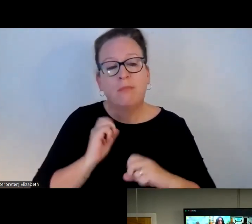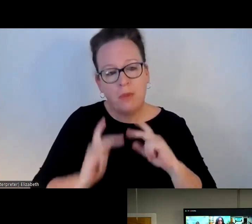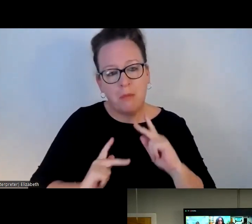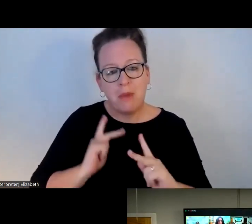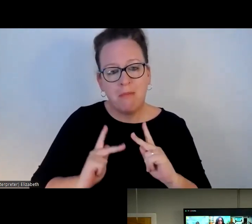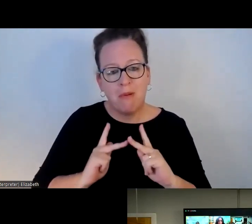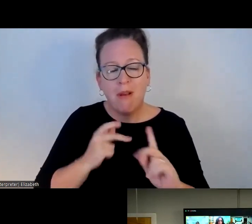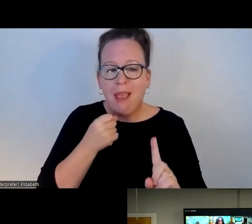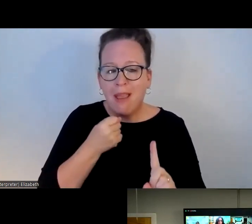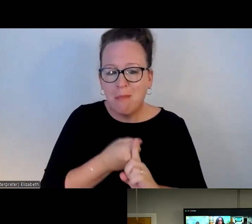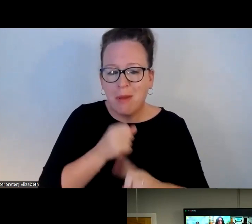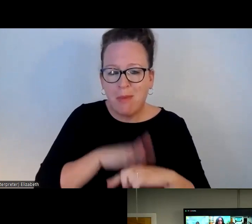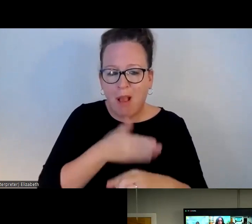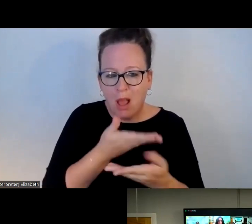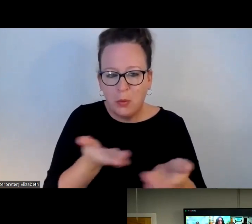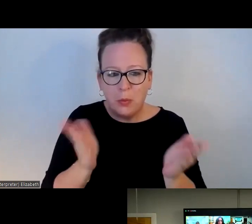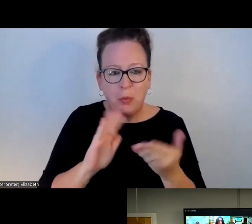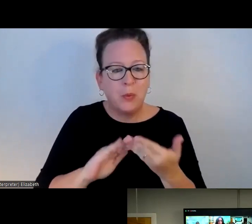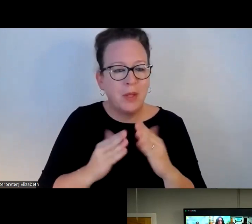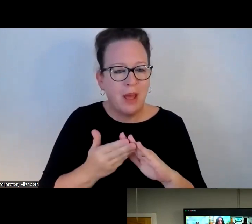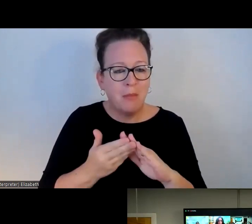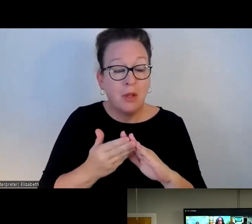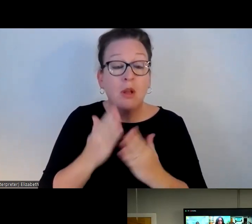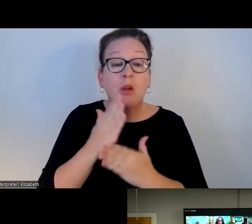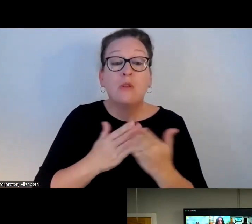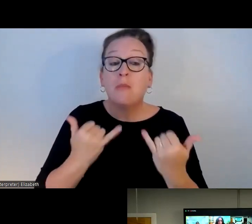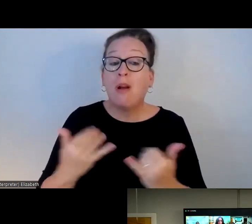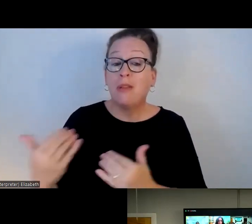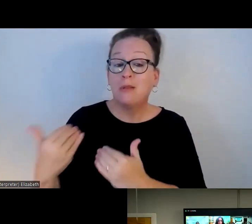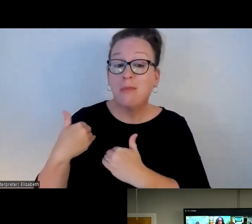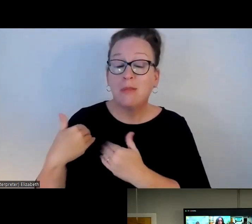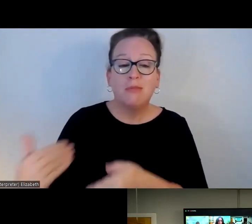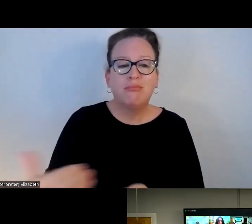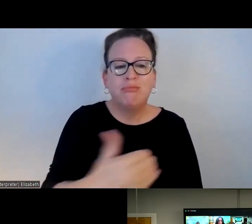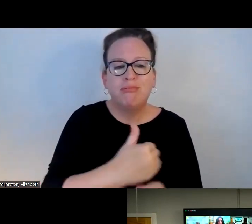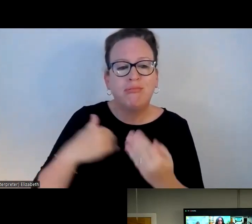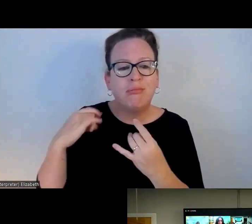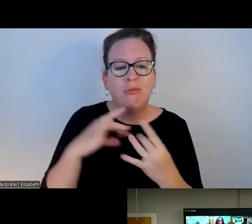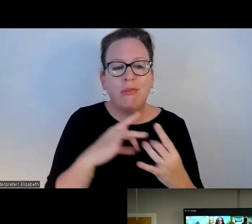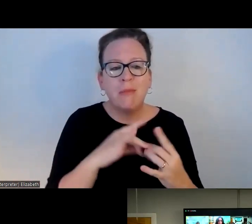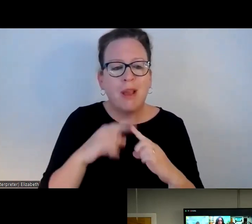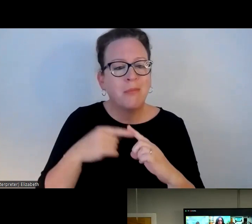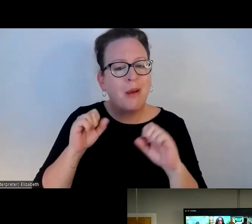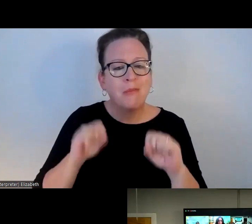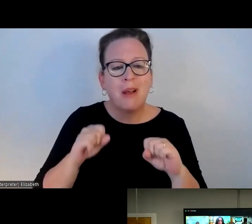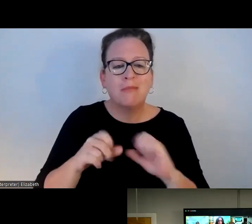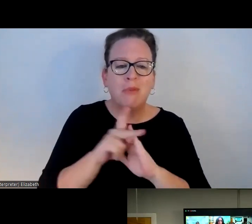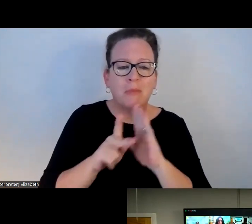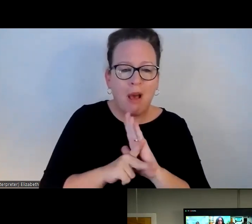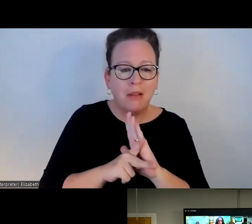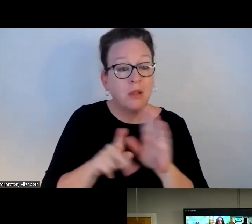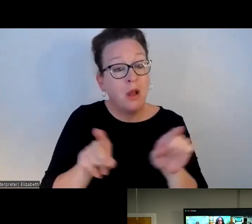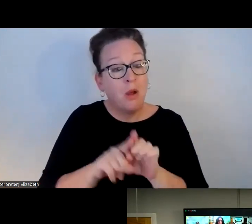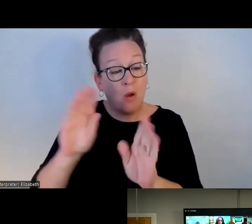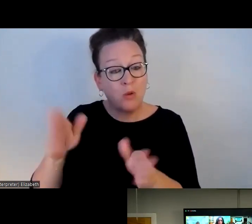So part of this is gathering the feedback from the agencies and groups about any potential policies for us to make recommendations. I